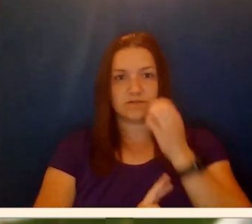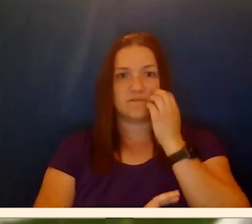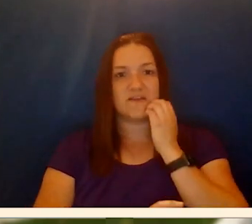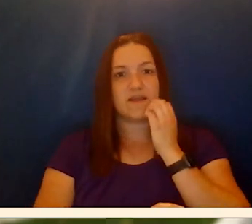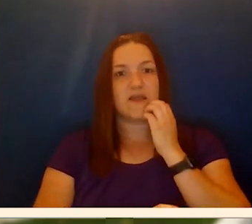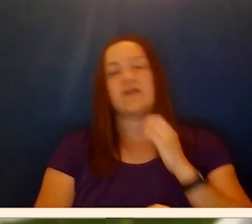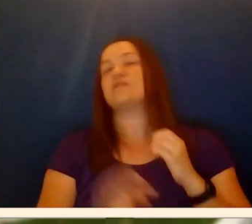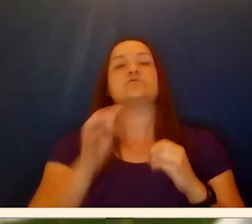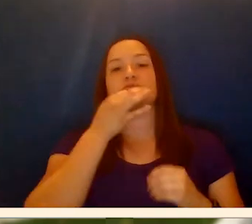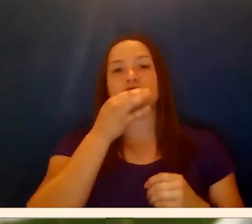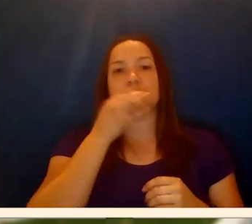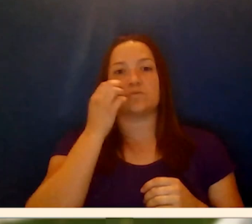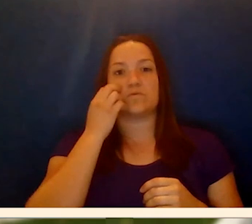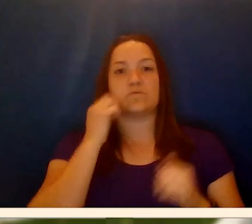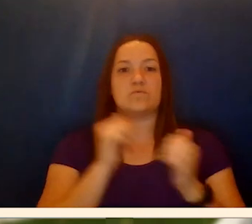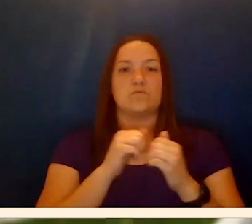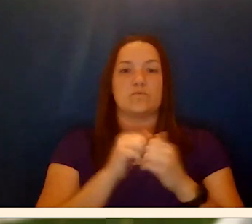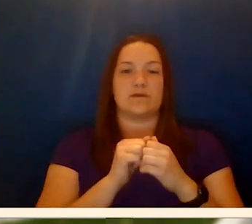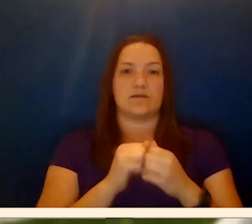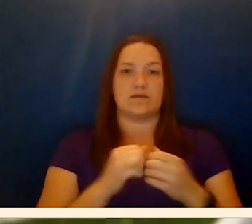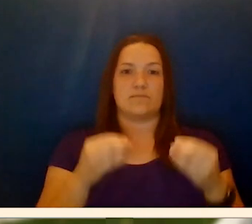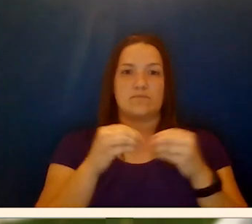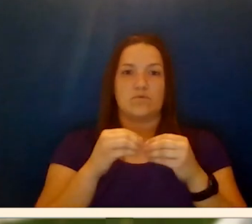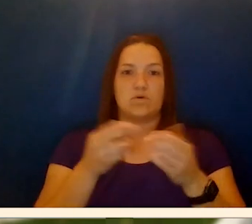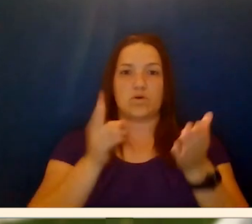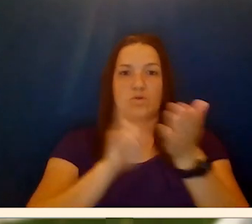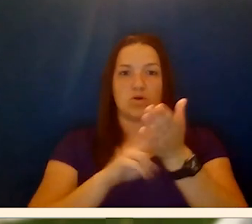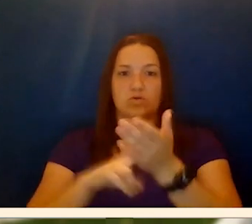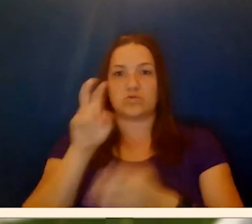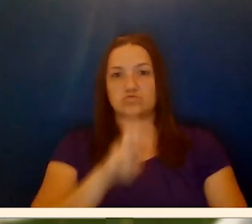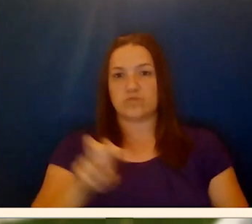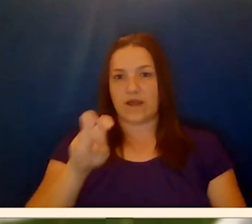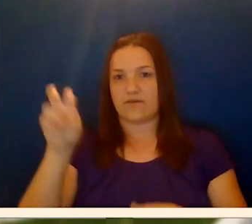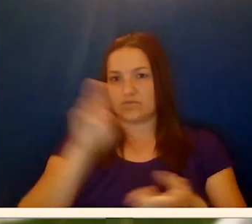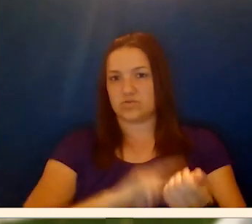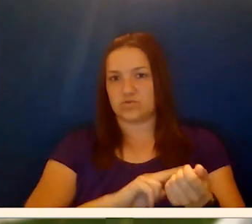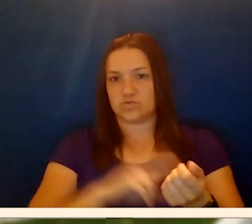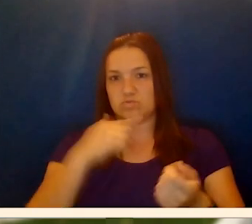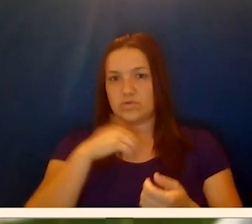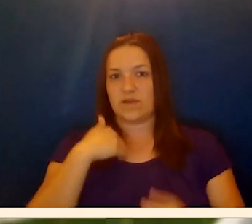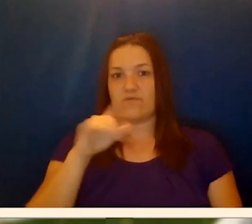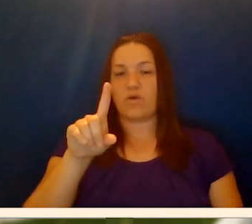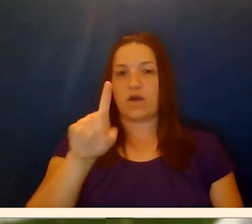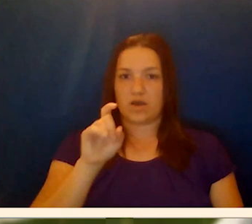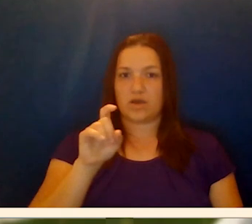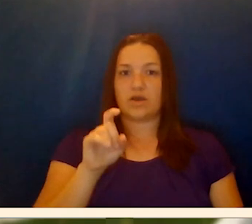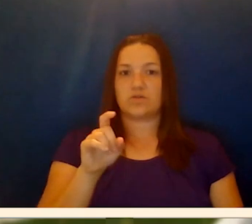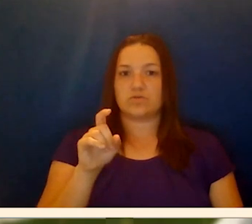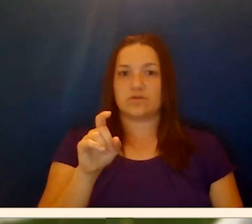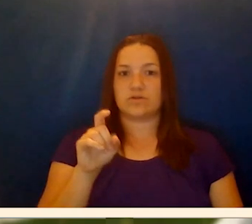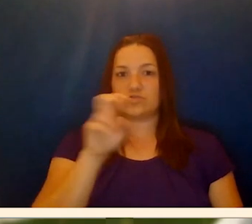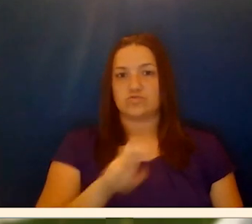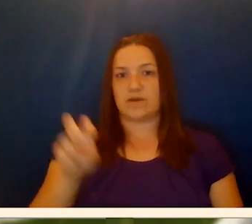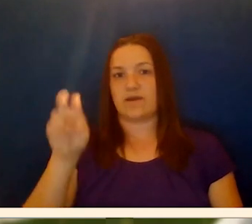And soon, with the arrival of several more contracted travel nurses, we'll now have 100